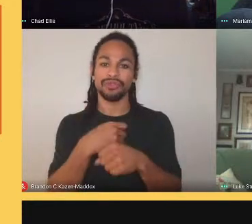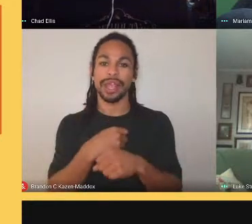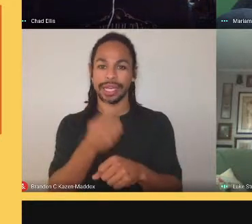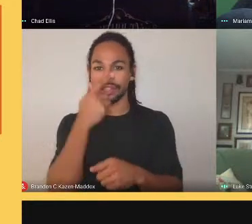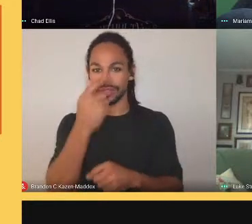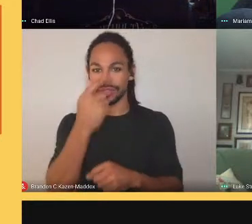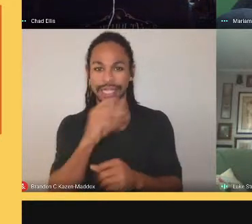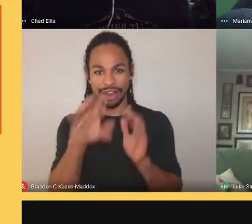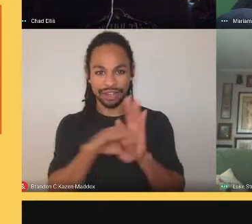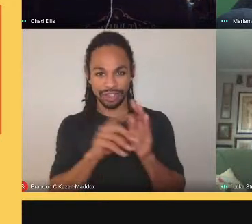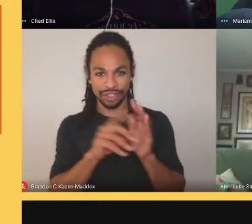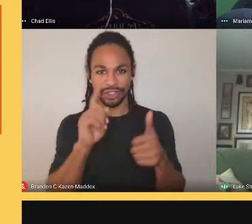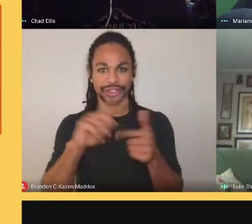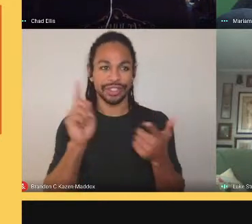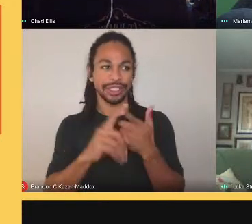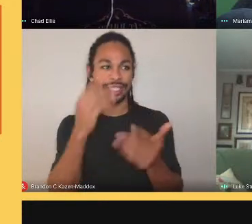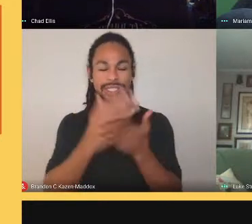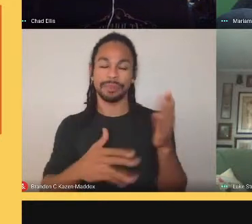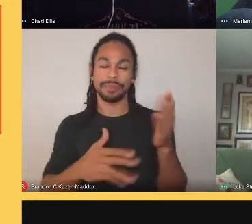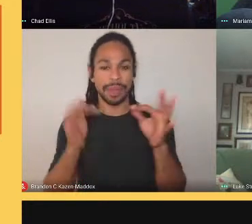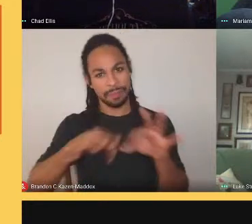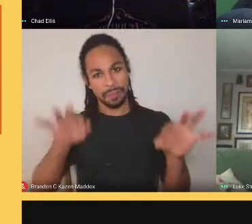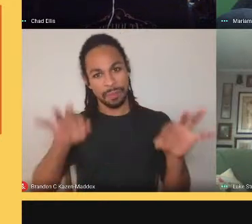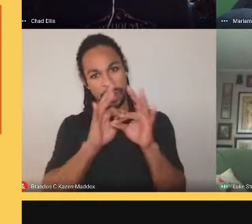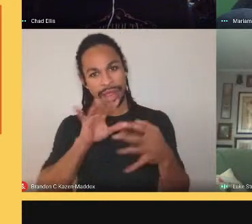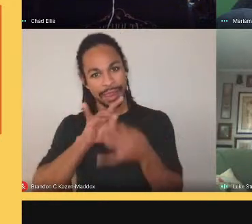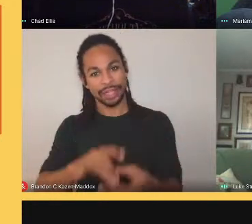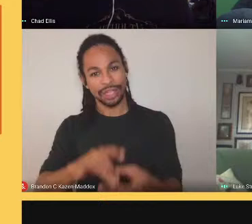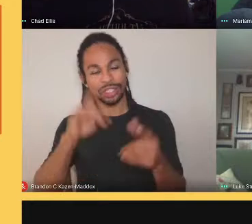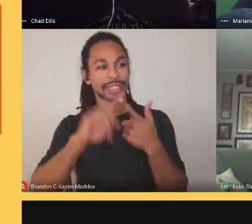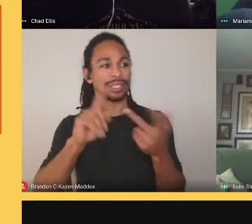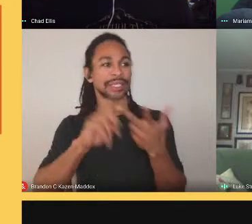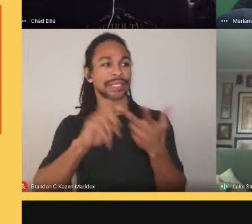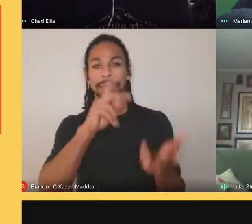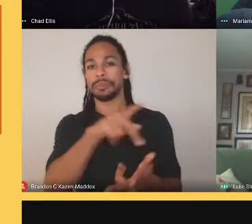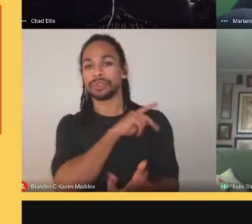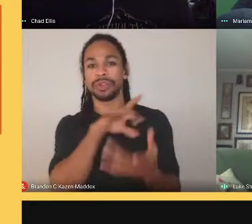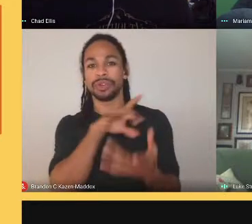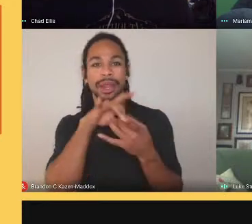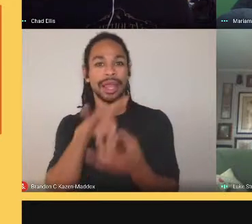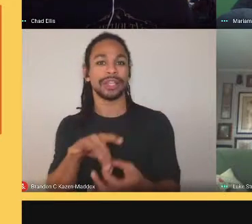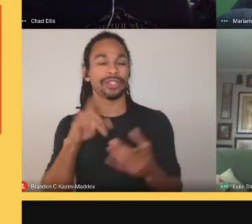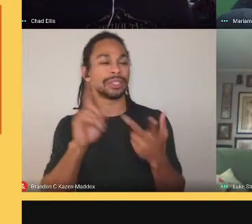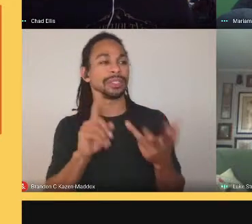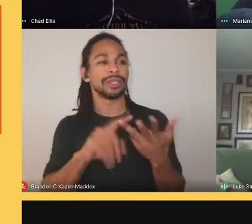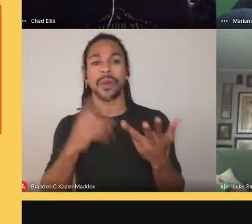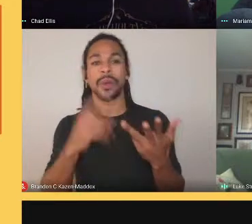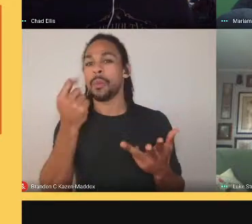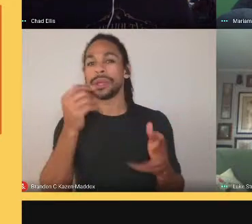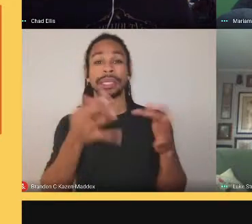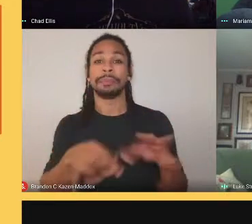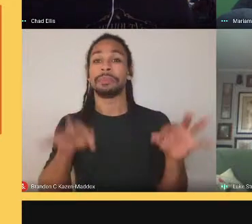personal connections, what's an important thing to you, what is an ideal that you have,